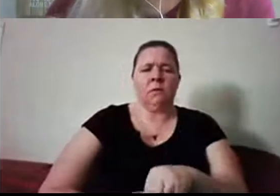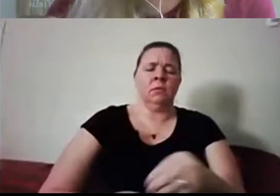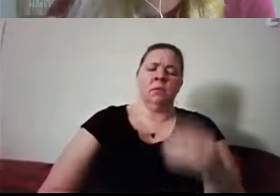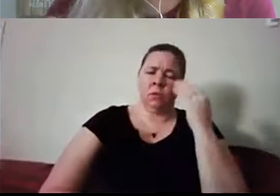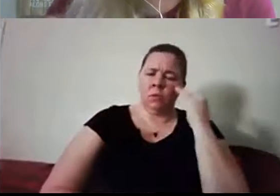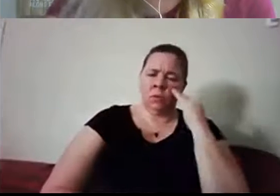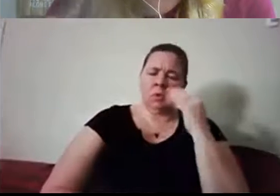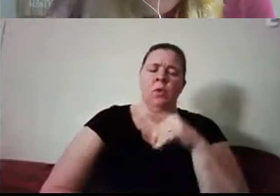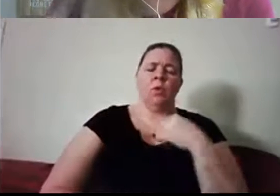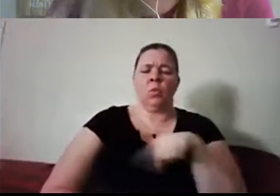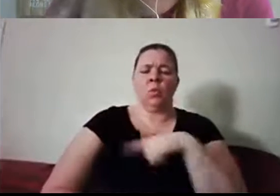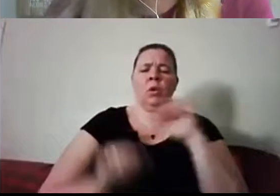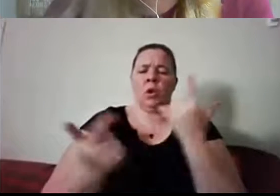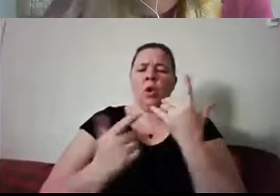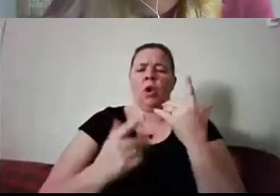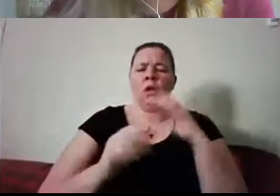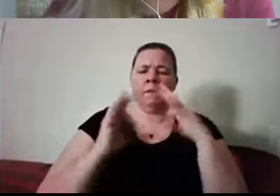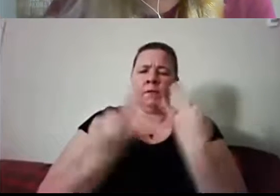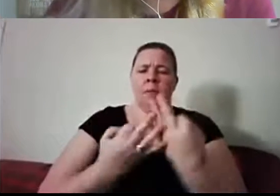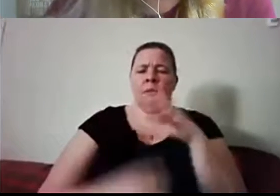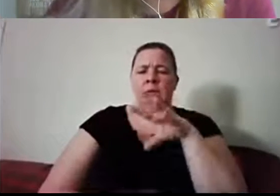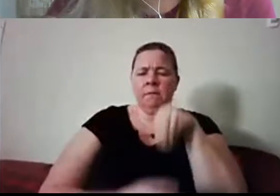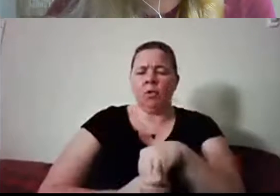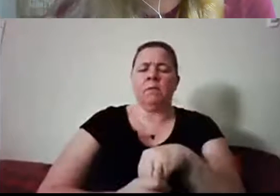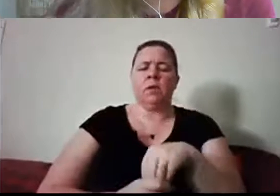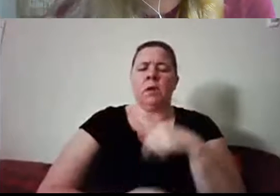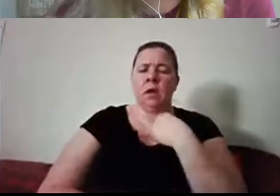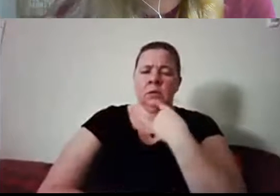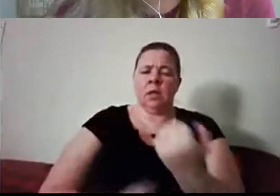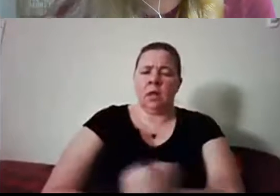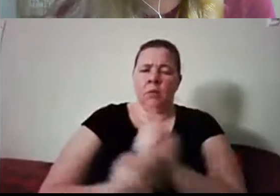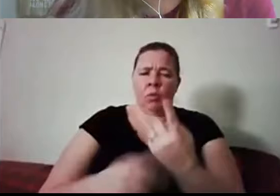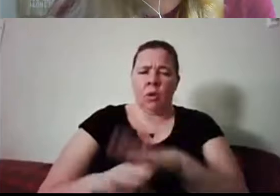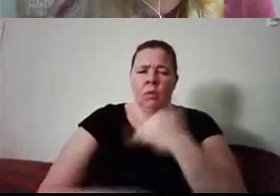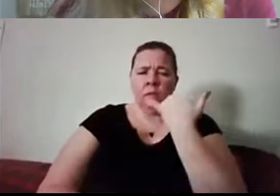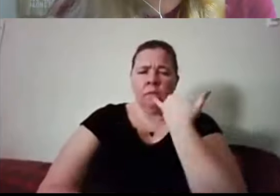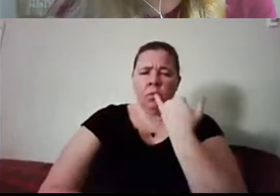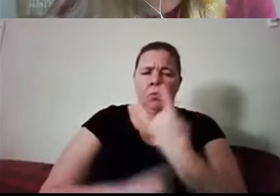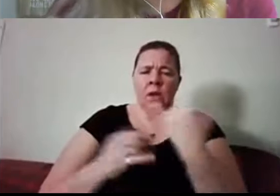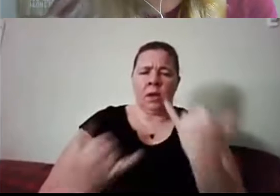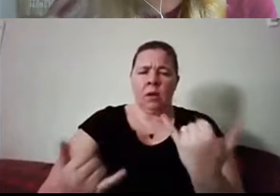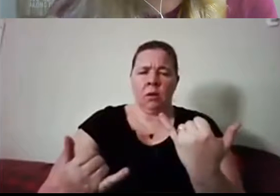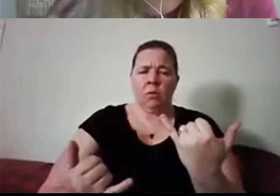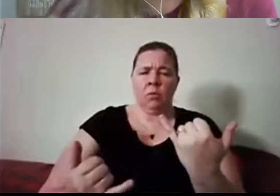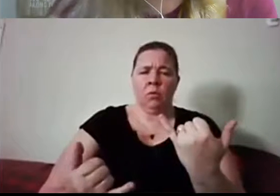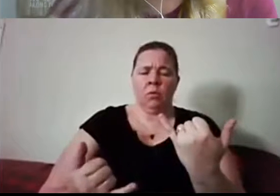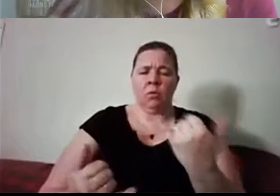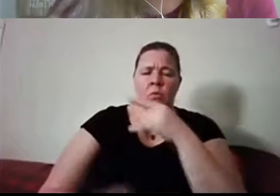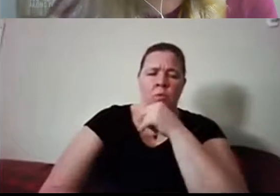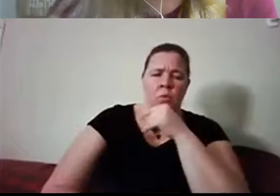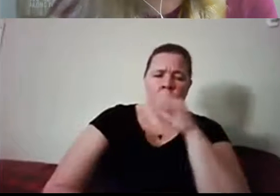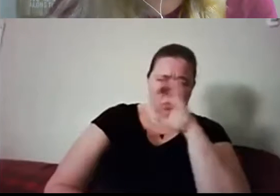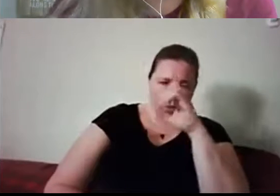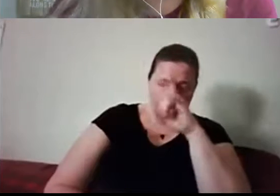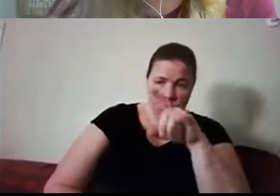are all involved, and we are all a family. And I'll tell everybody on this call right now who is looking to